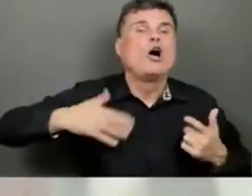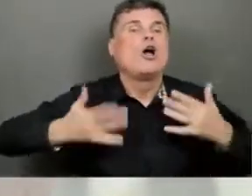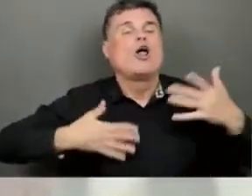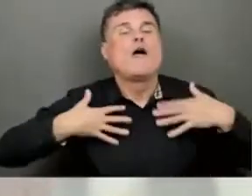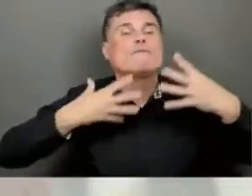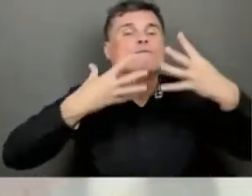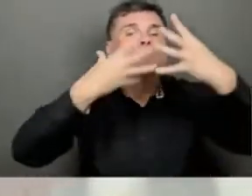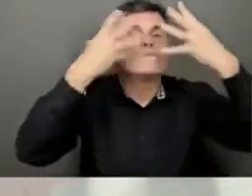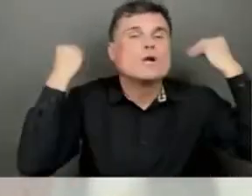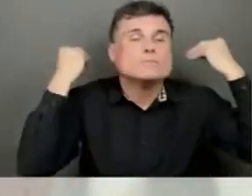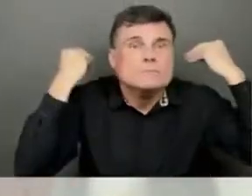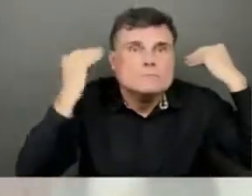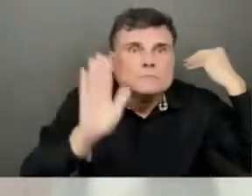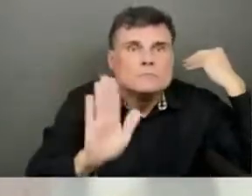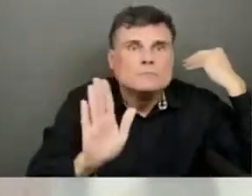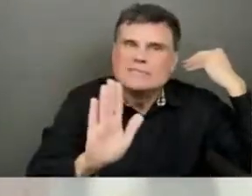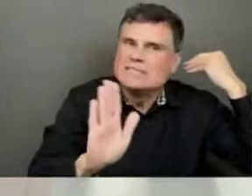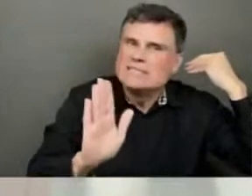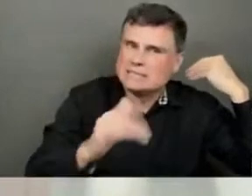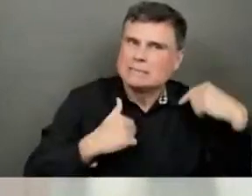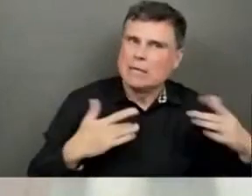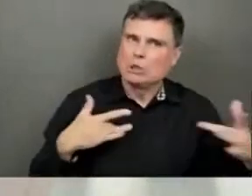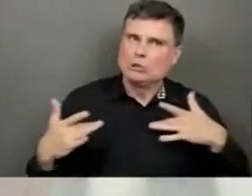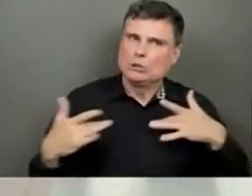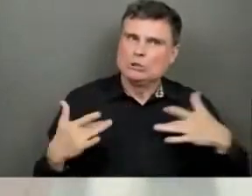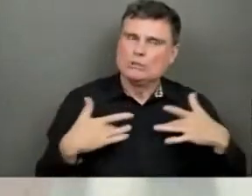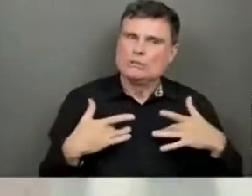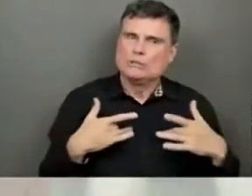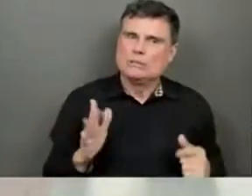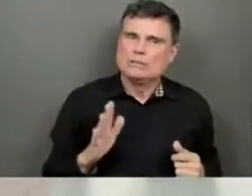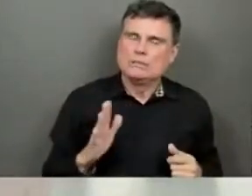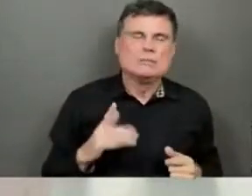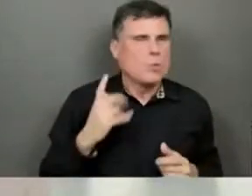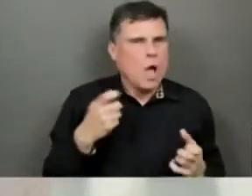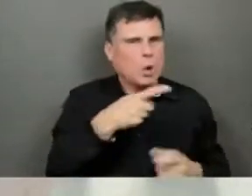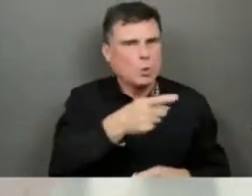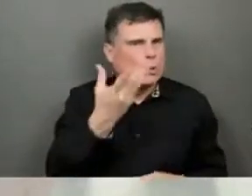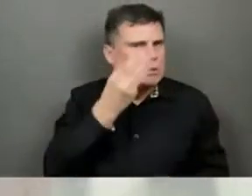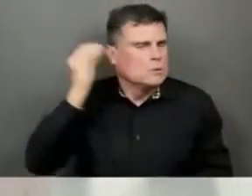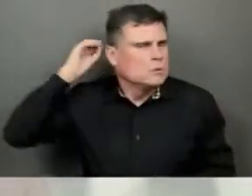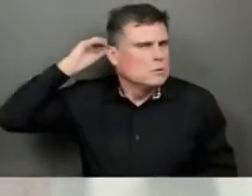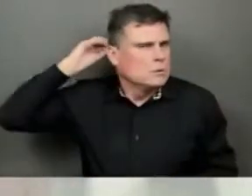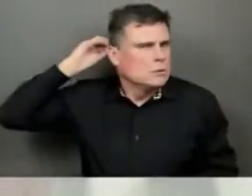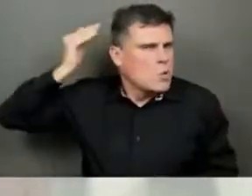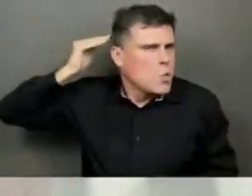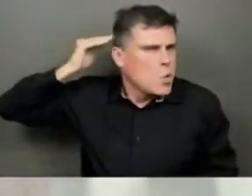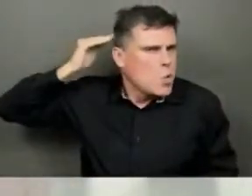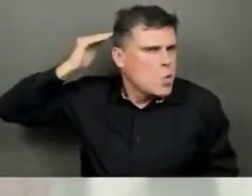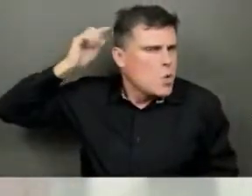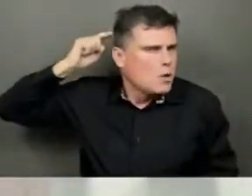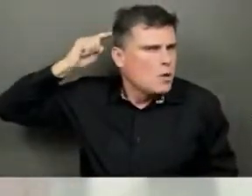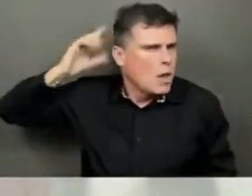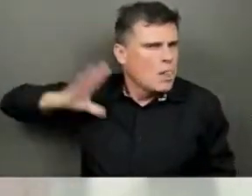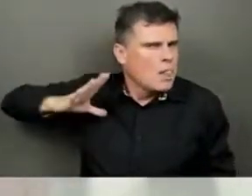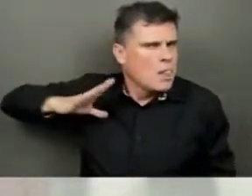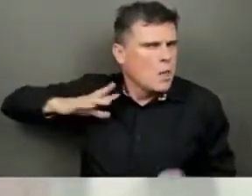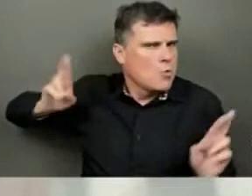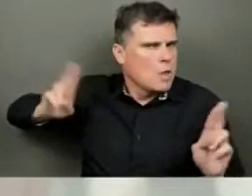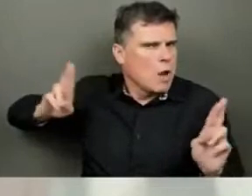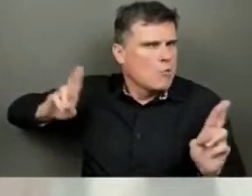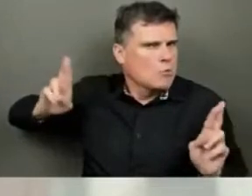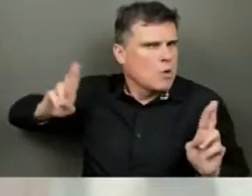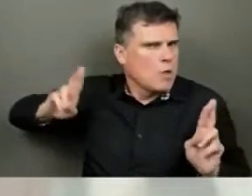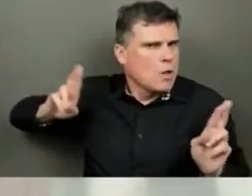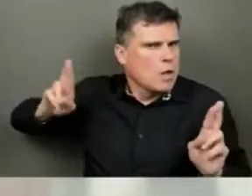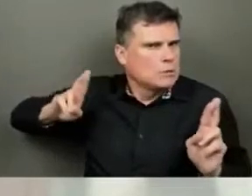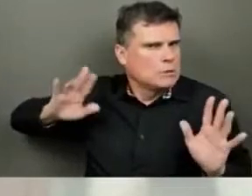society. So that is something that we in public health are going to continue to advocate for